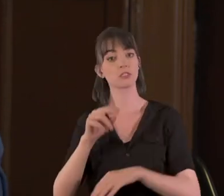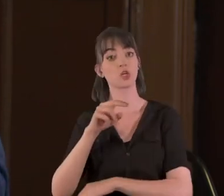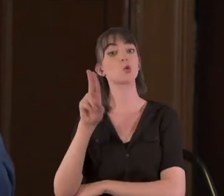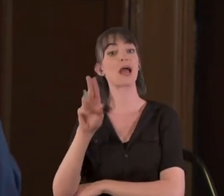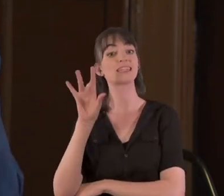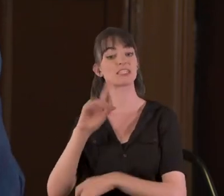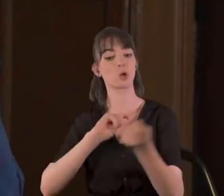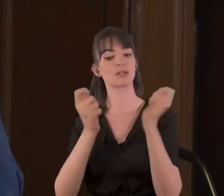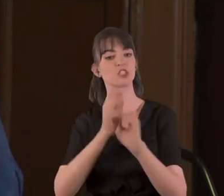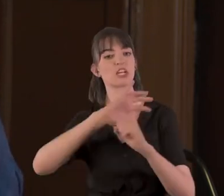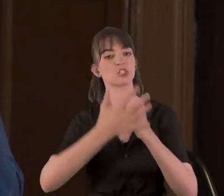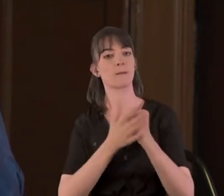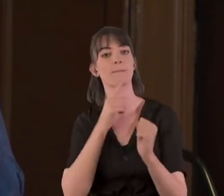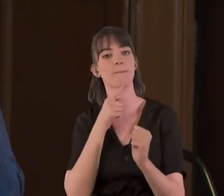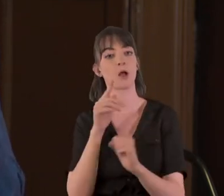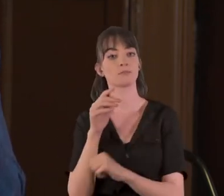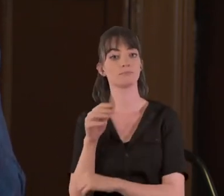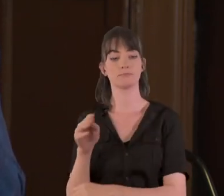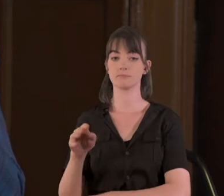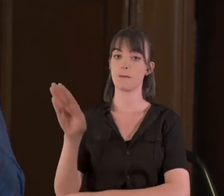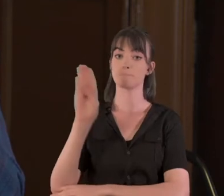Empire is as it was before.